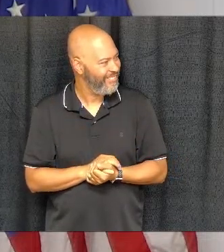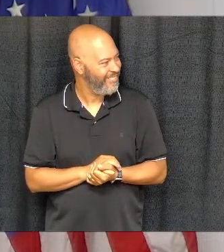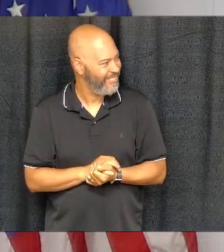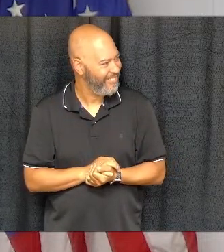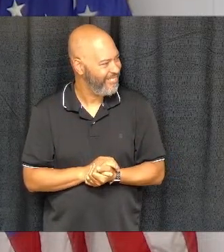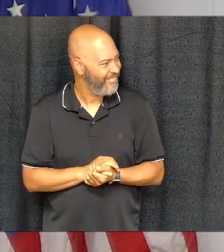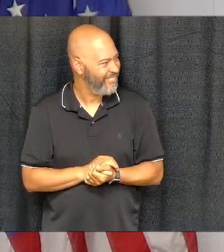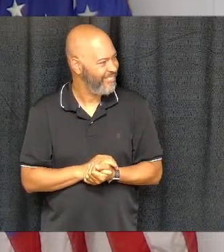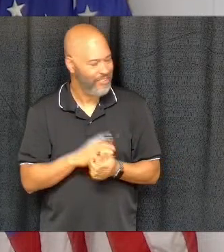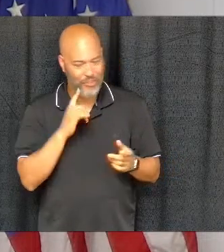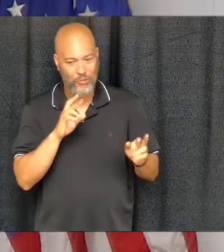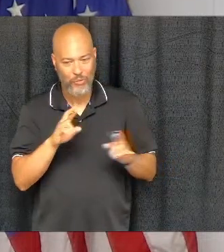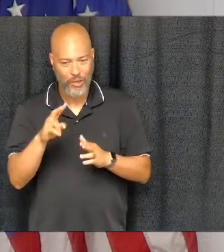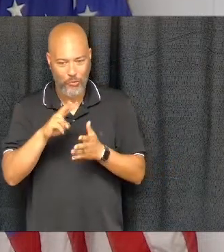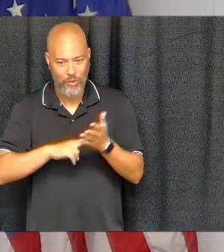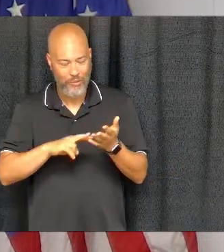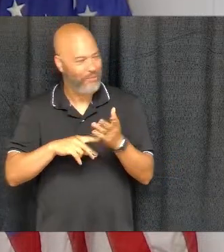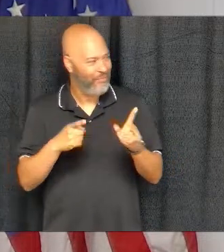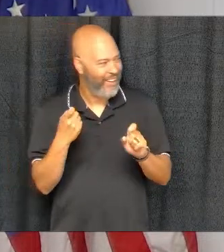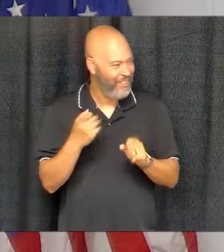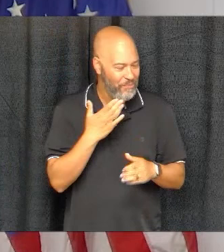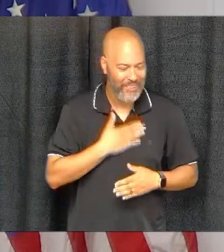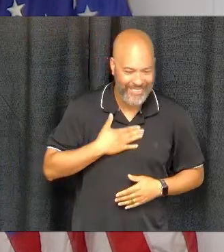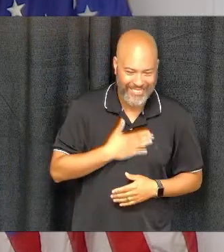All right, Madam Clerk, read and read fast, please, ma'am.